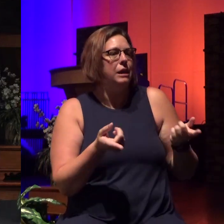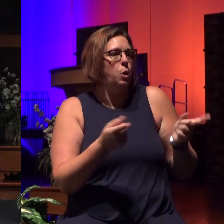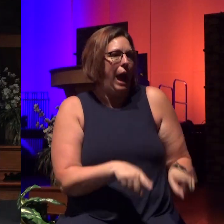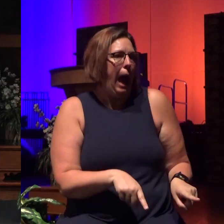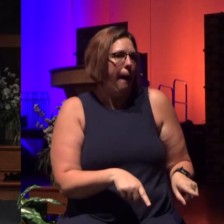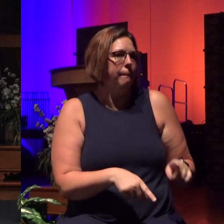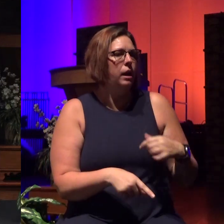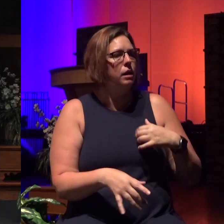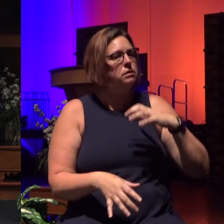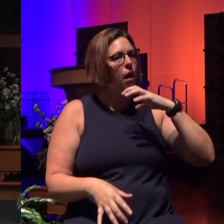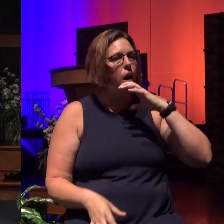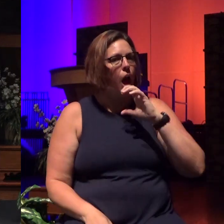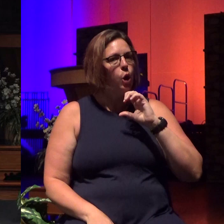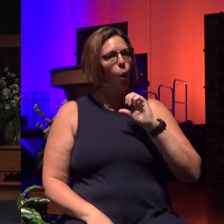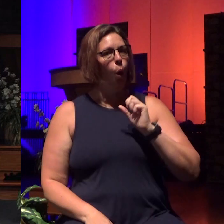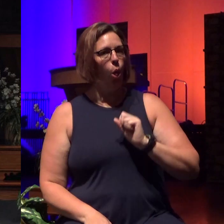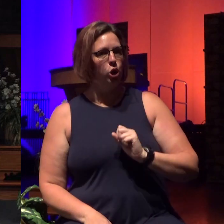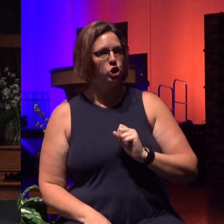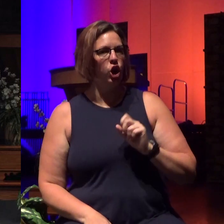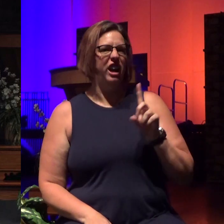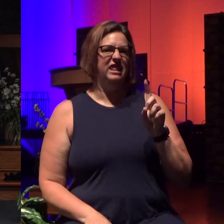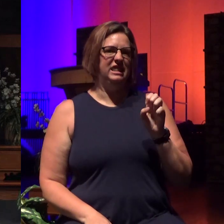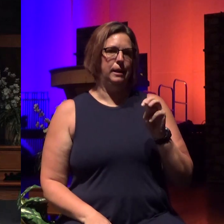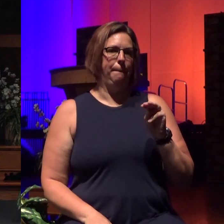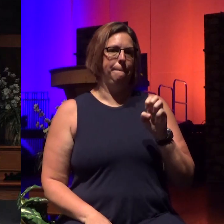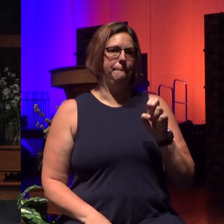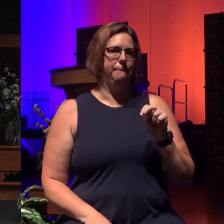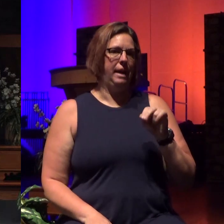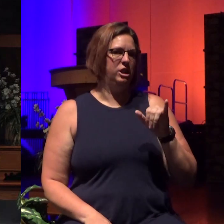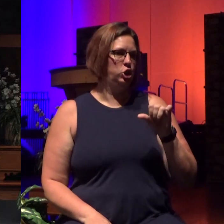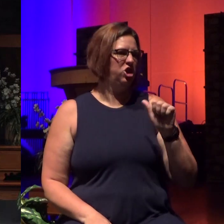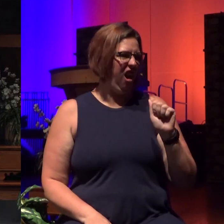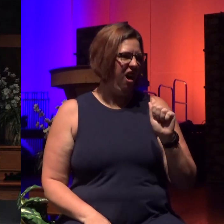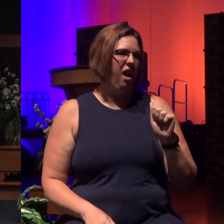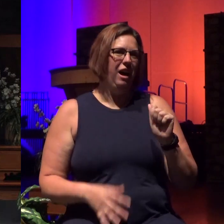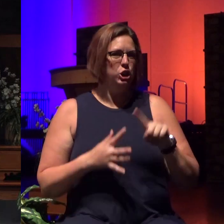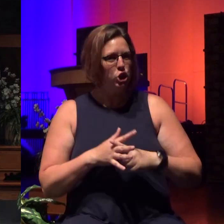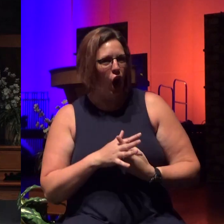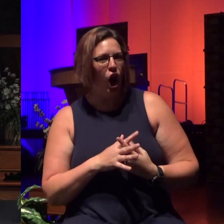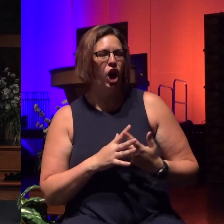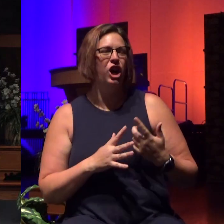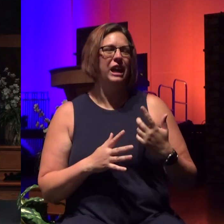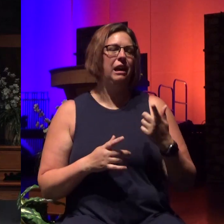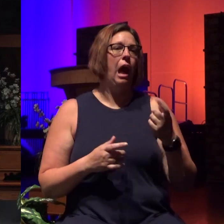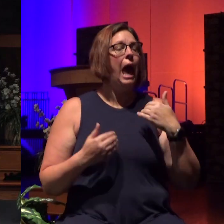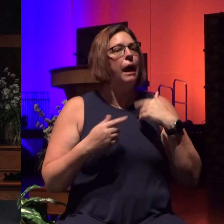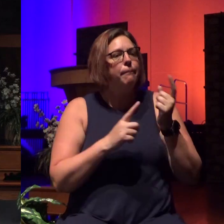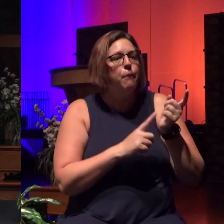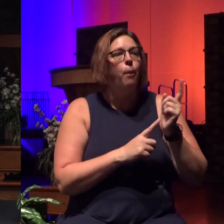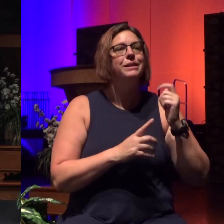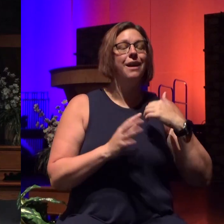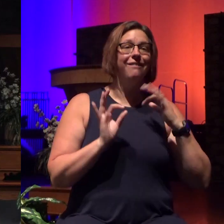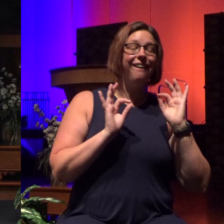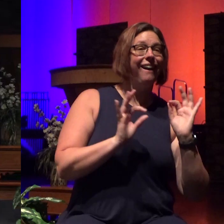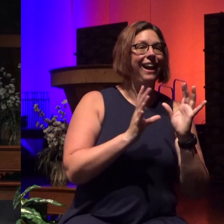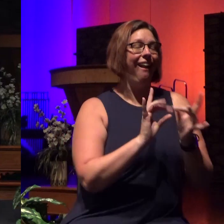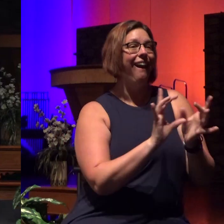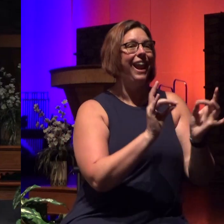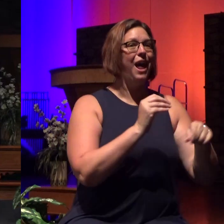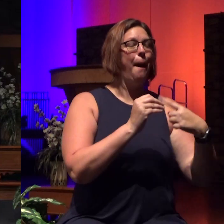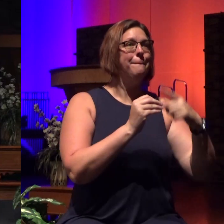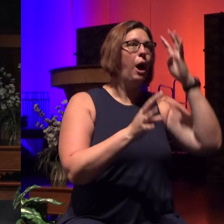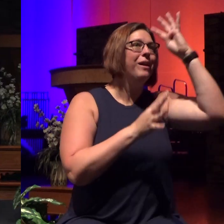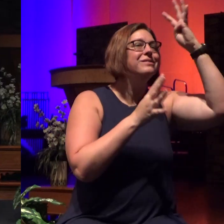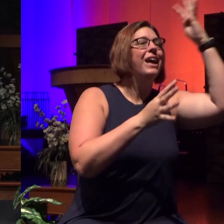dementia set in. Dementia took hold of his brain, and even though he would have these moments of clarity where he'd come out and he'd talk all about his